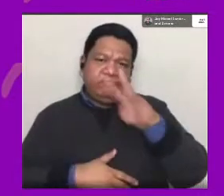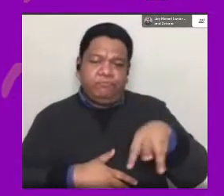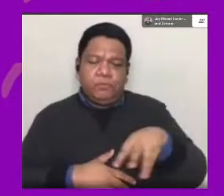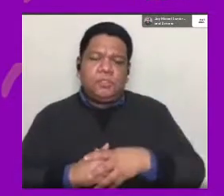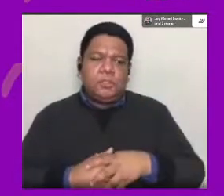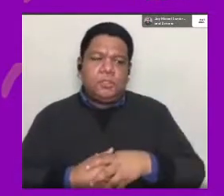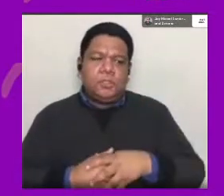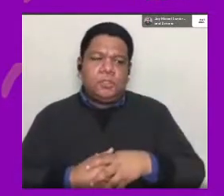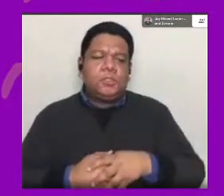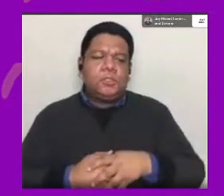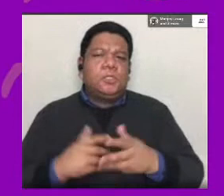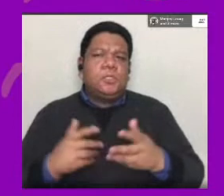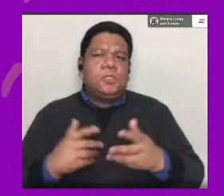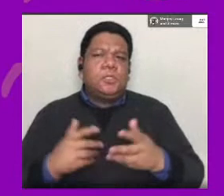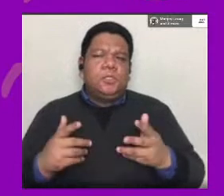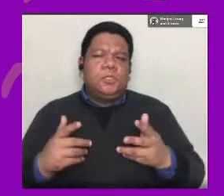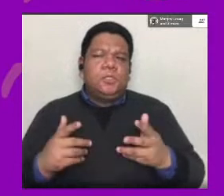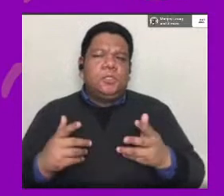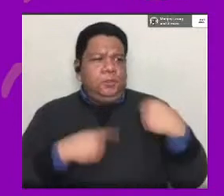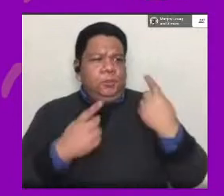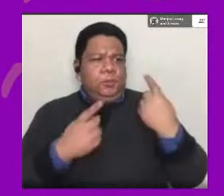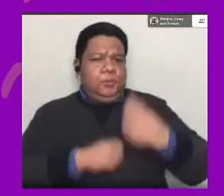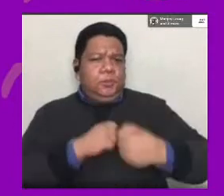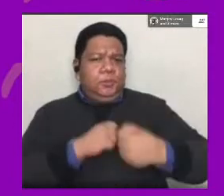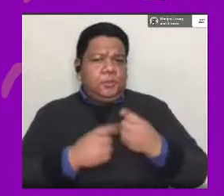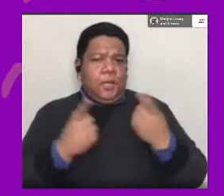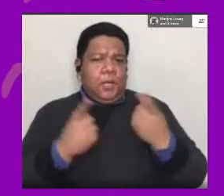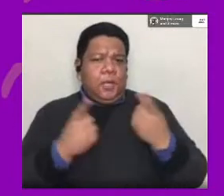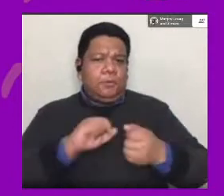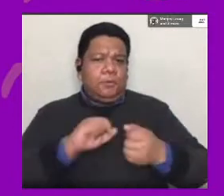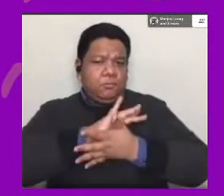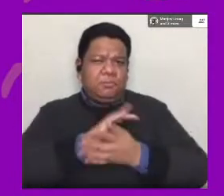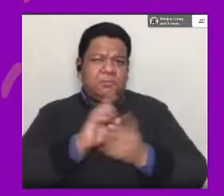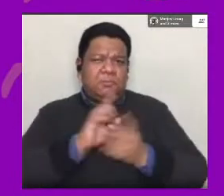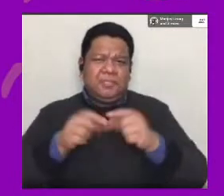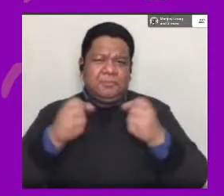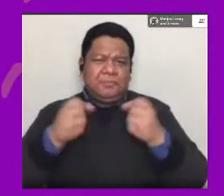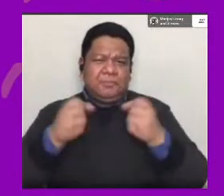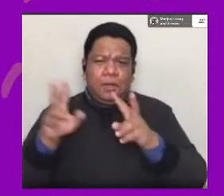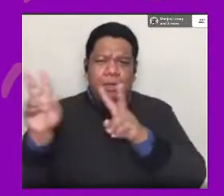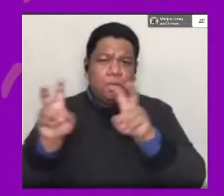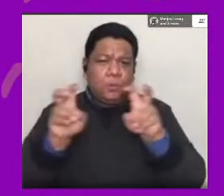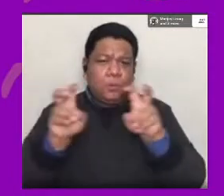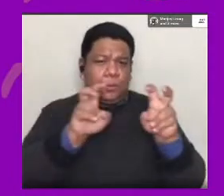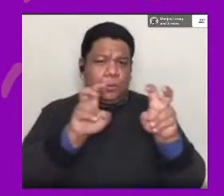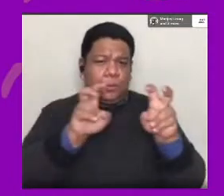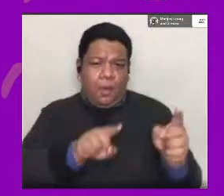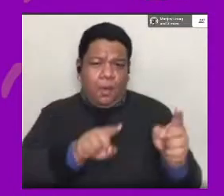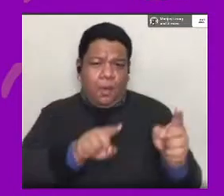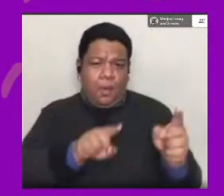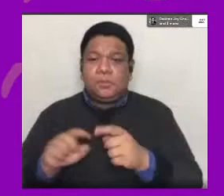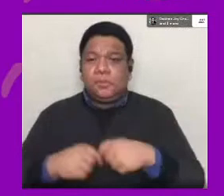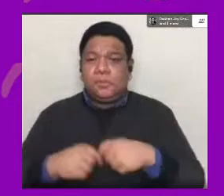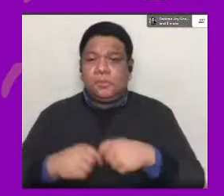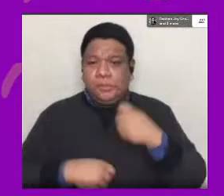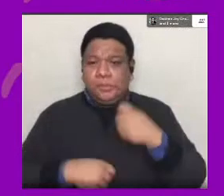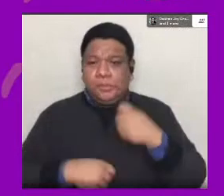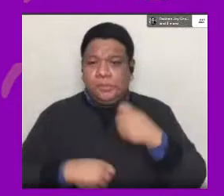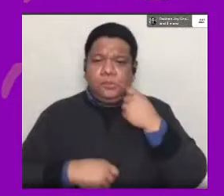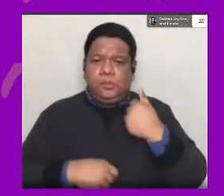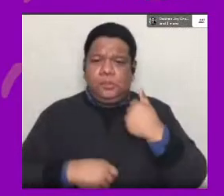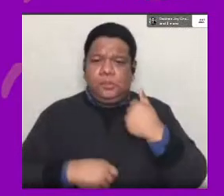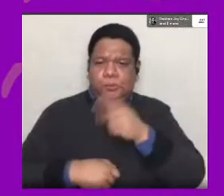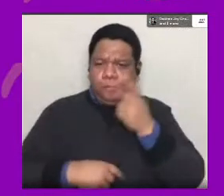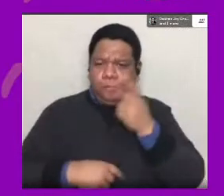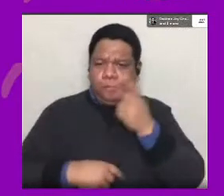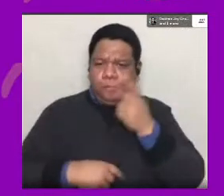public health crisis began, yet many issues persist. In recent days, we have seen high number